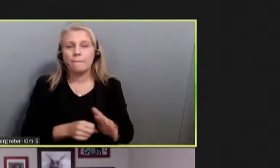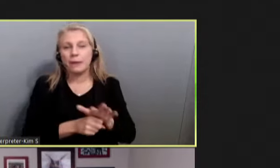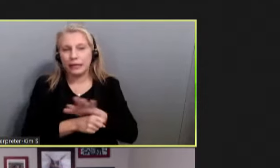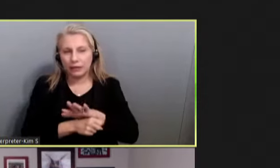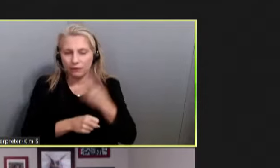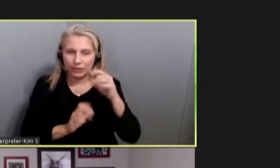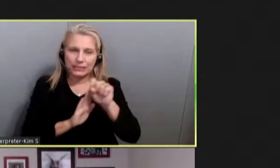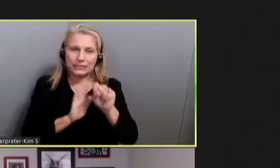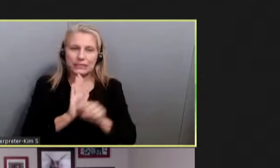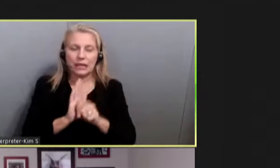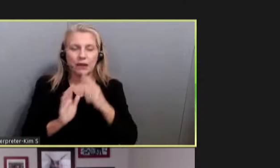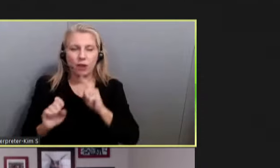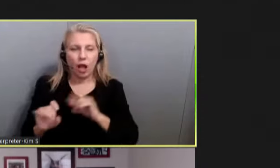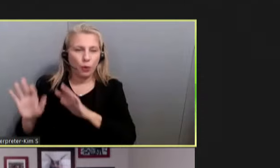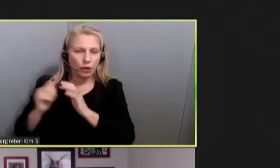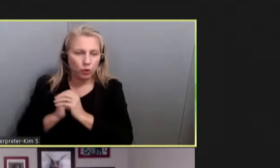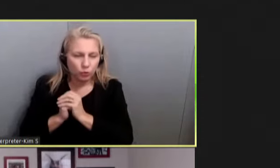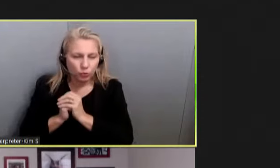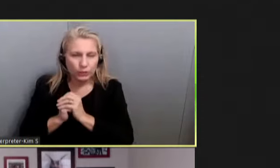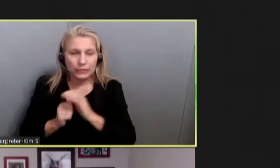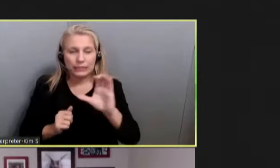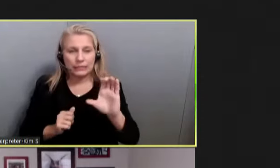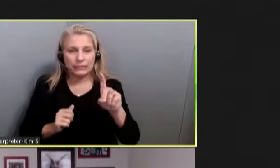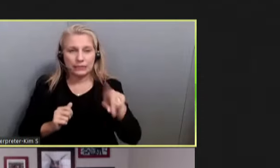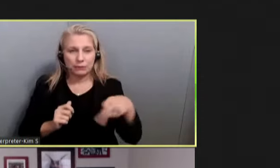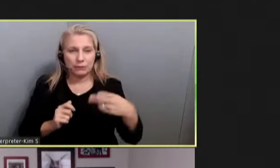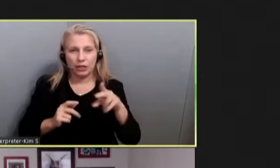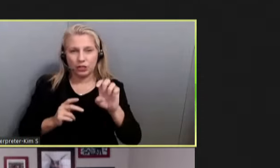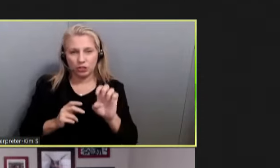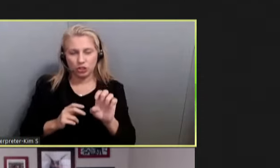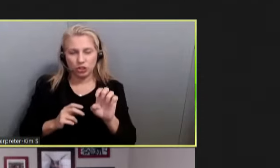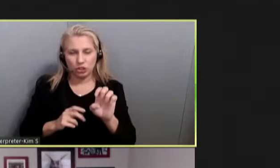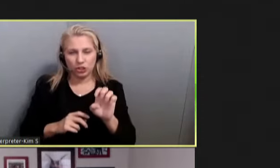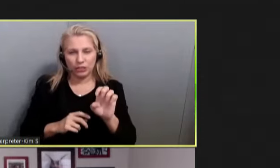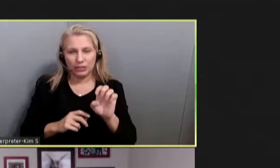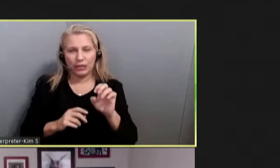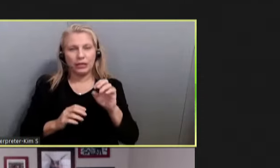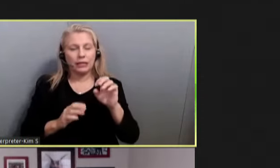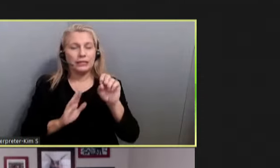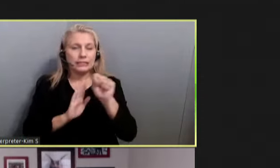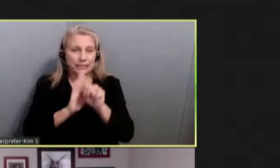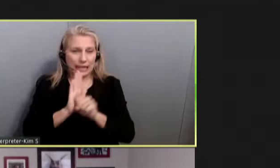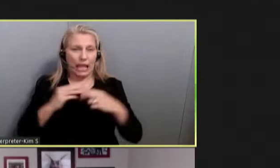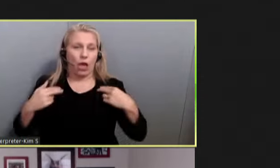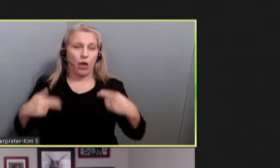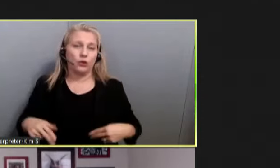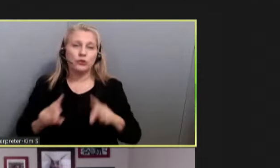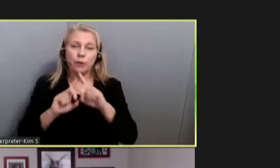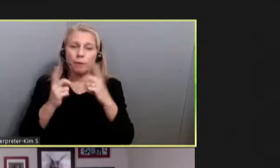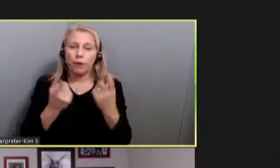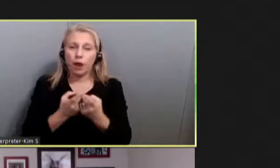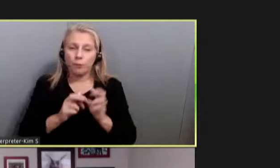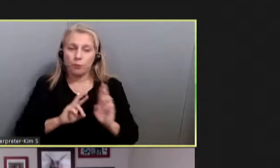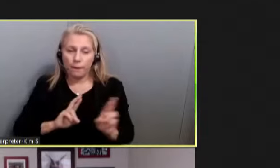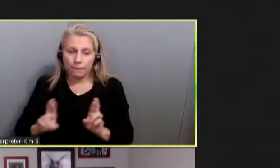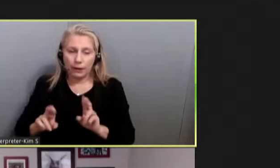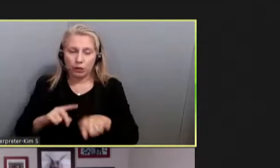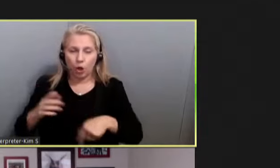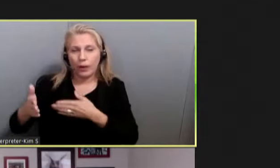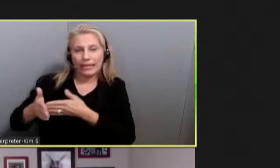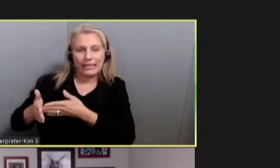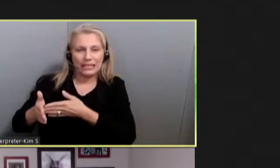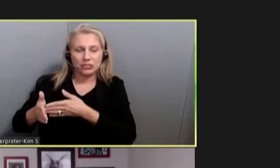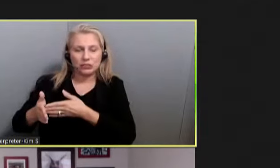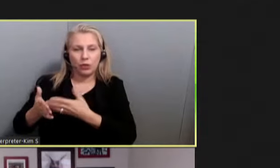of Colorado. Is CDPHE, is the state's health department prepared to go against